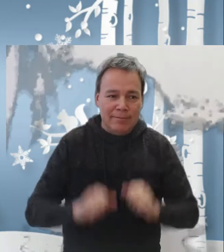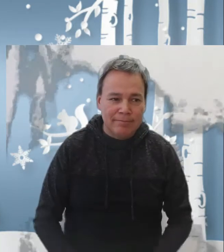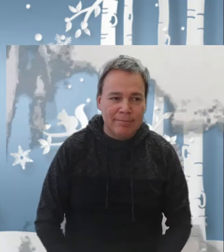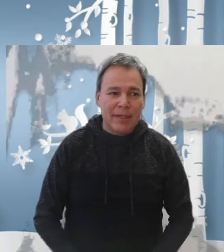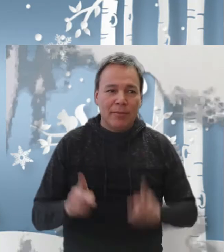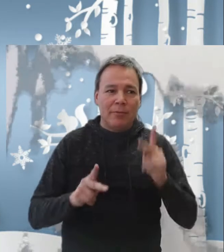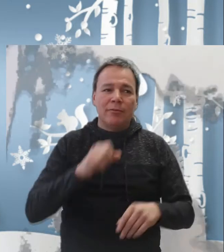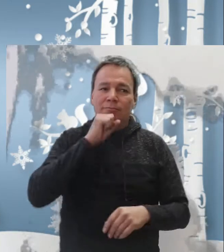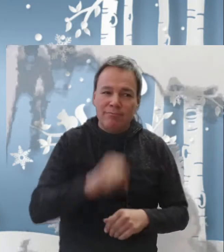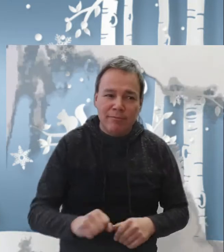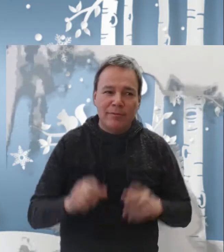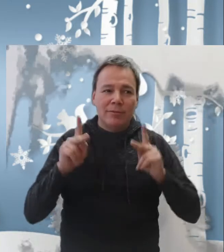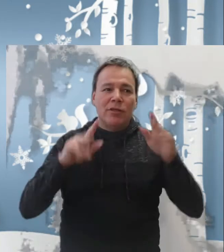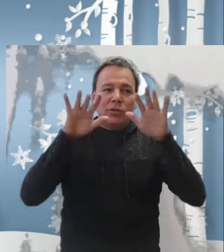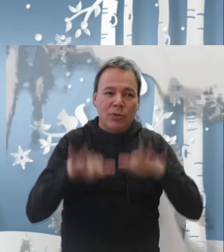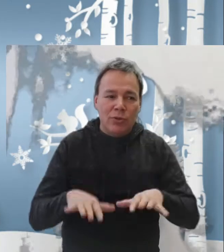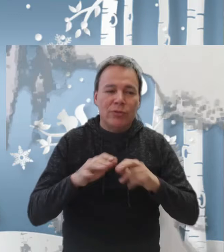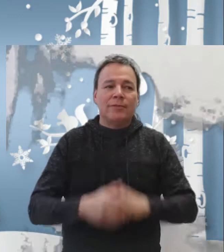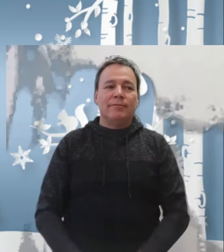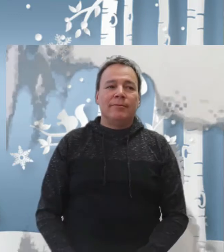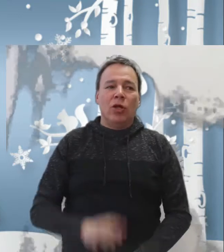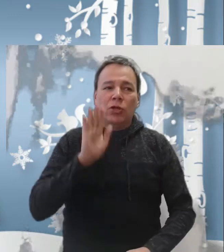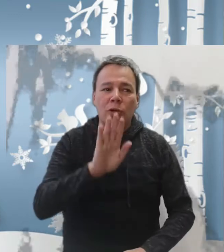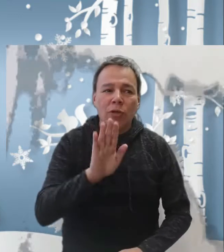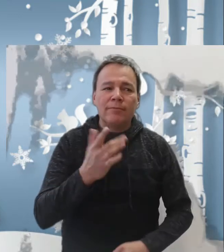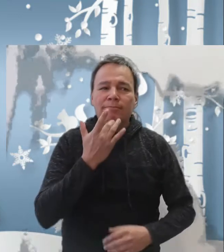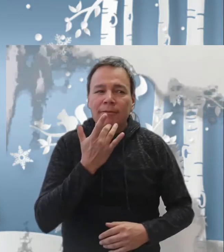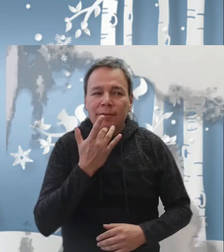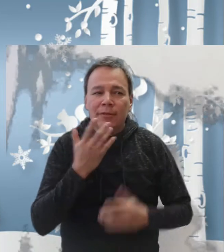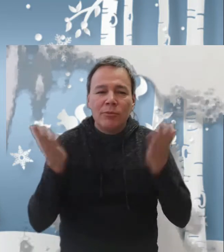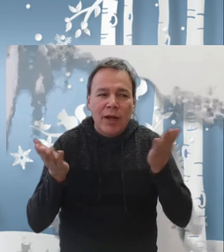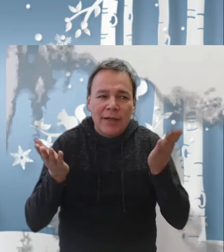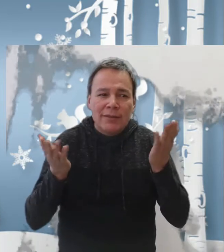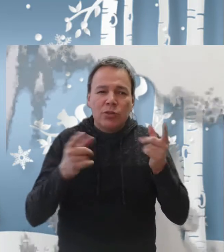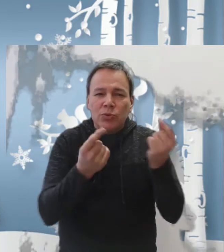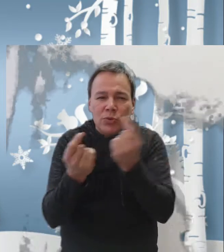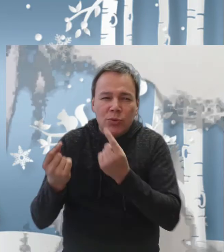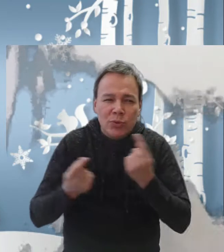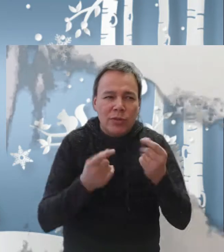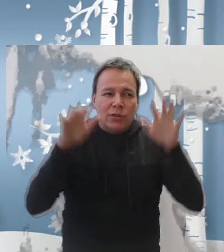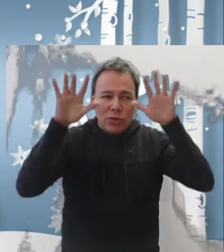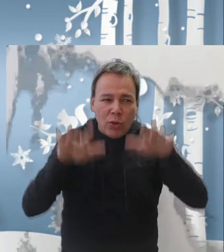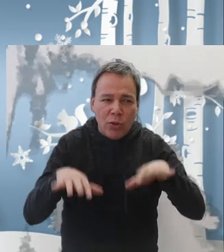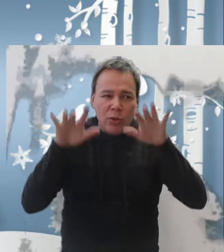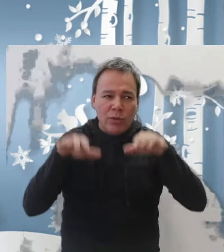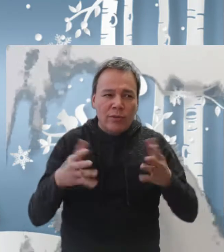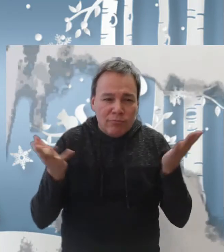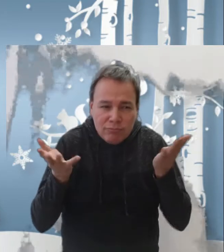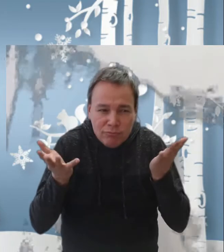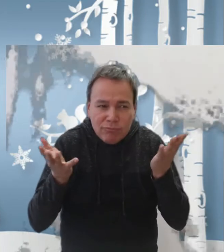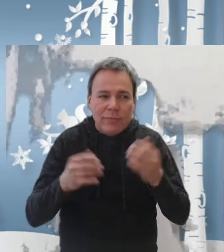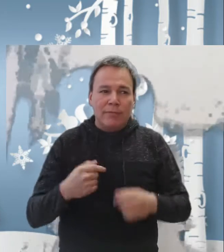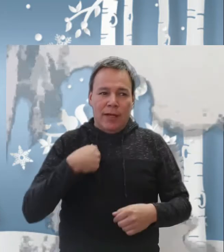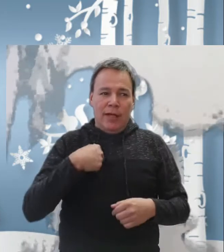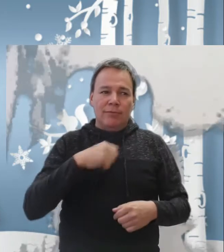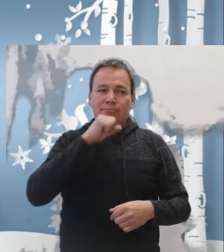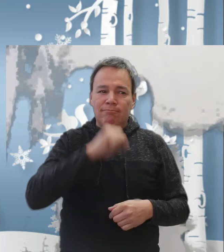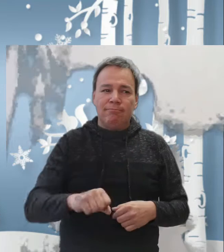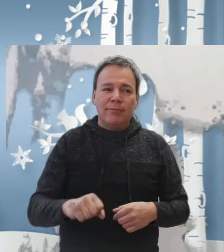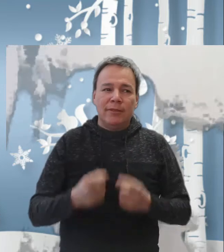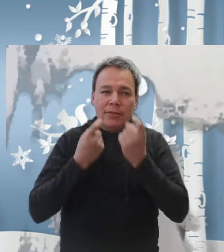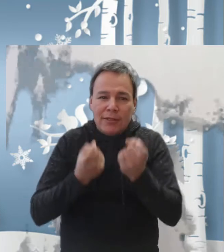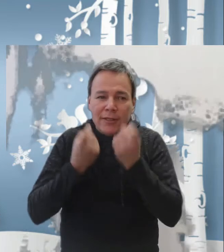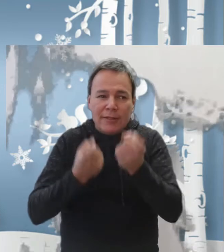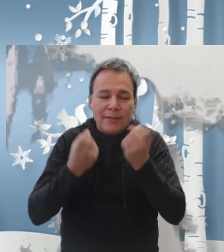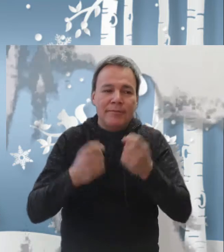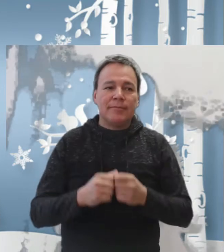Everyone's favorite. What are your favorite things to do in the snow? I really like skiing. I